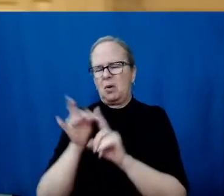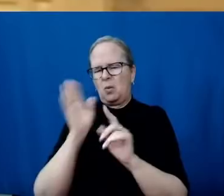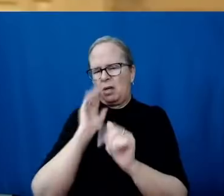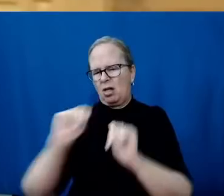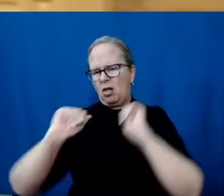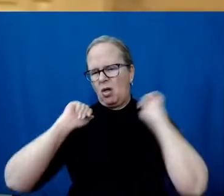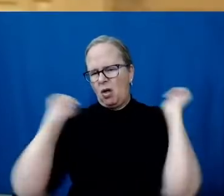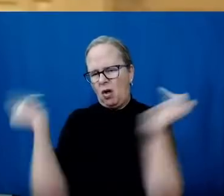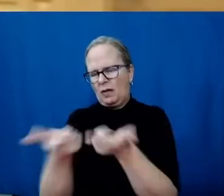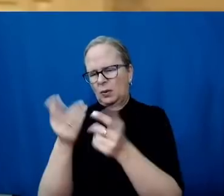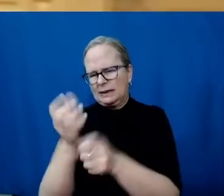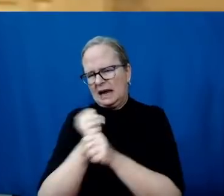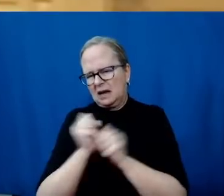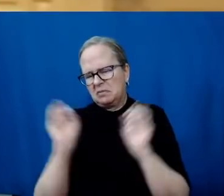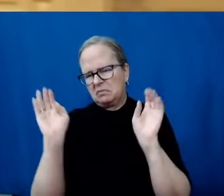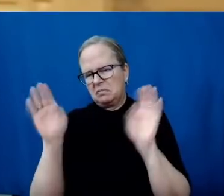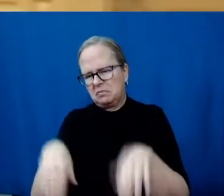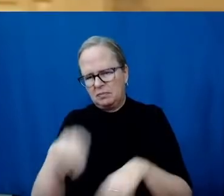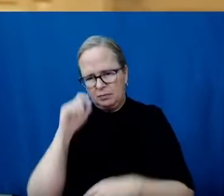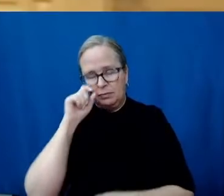to